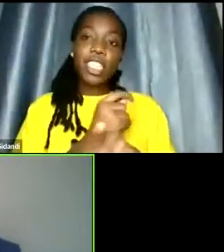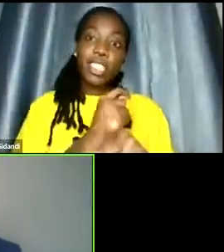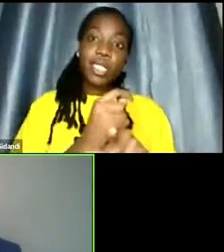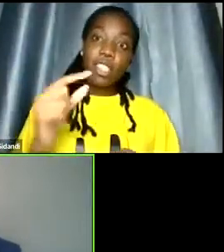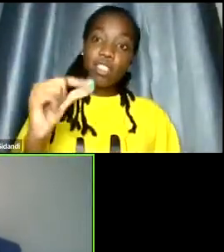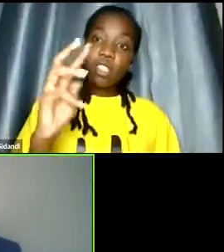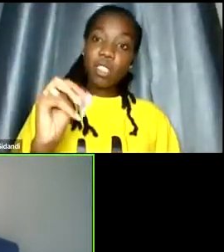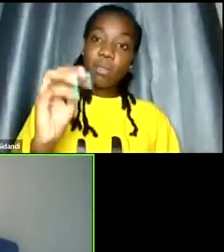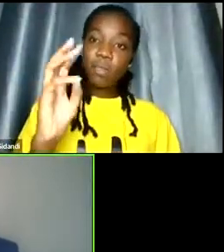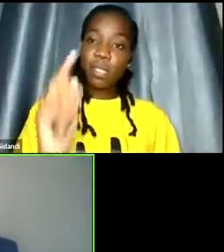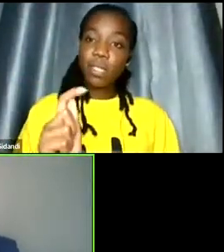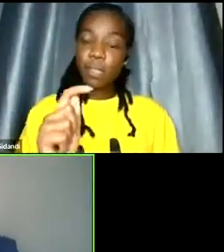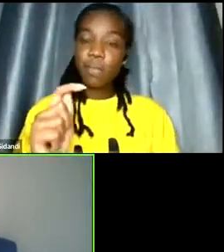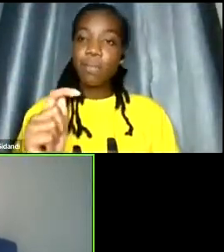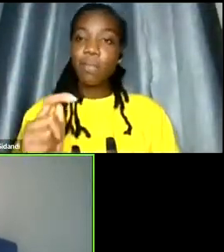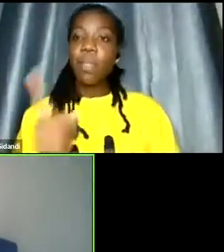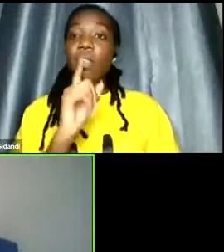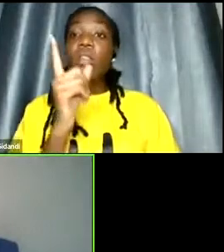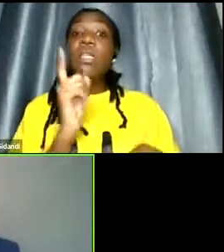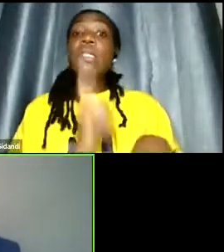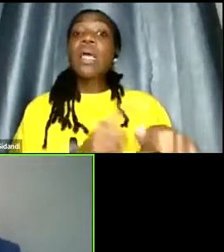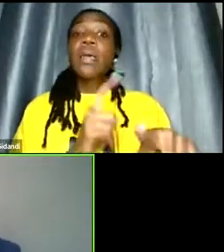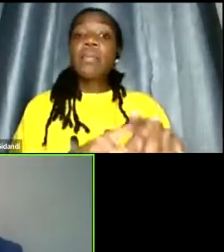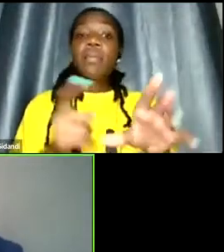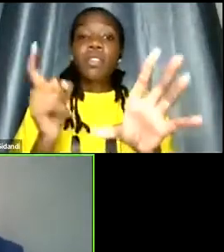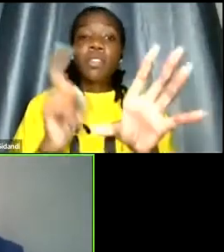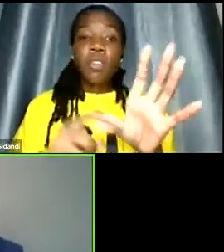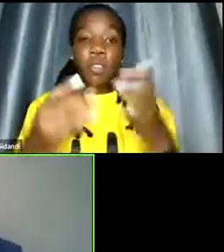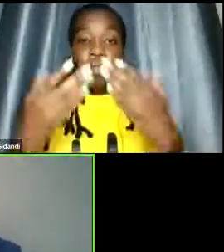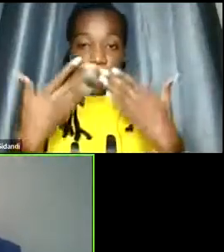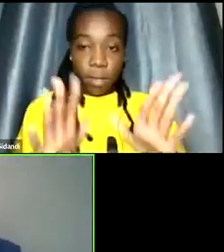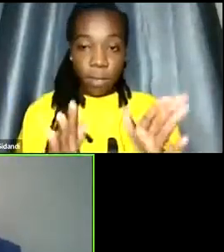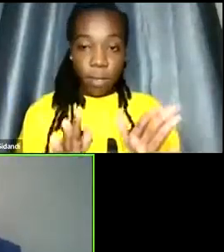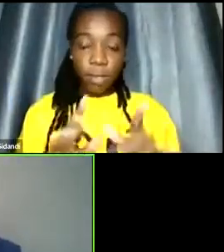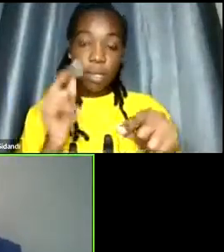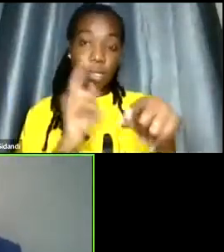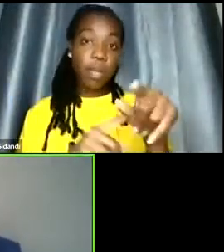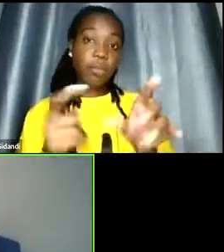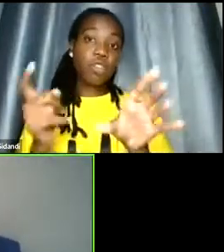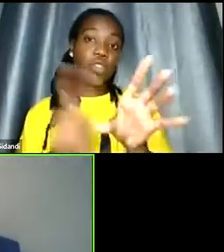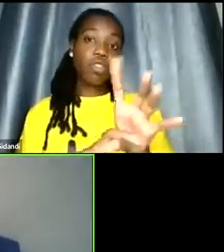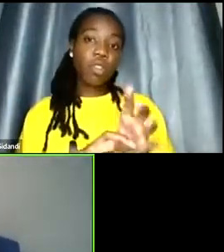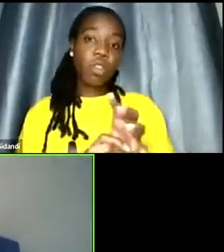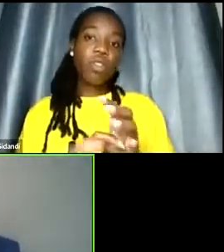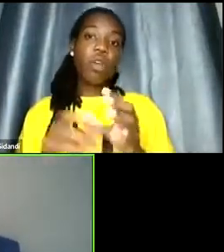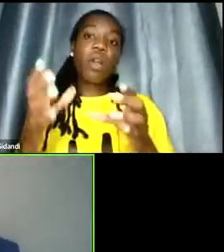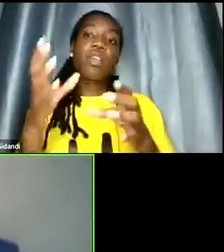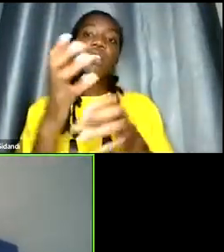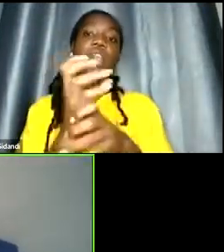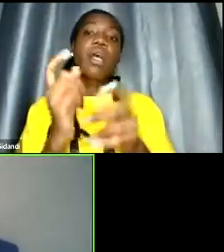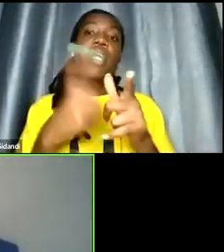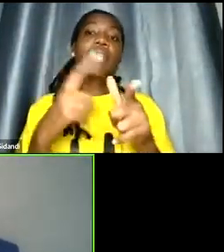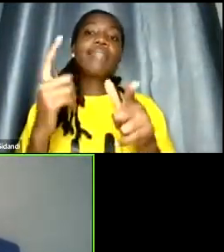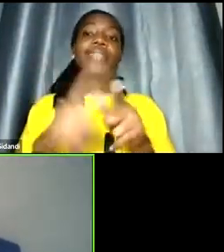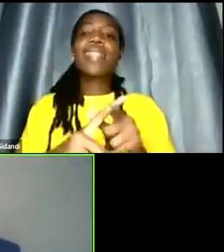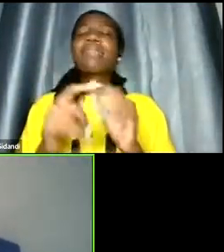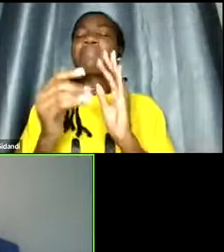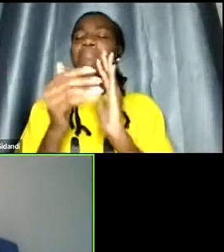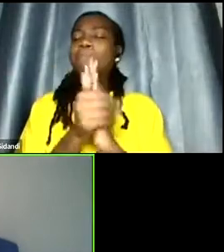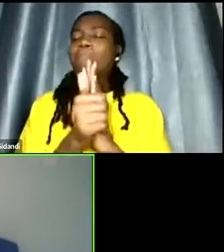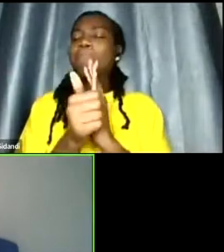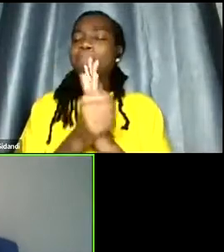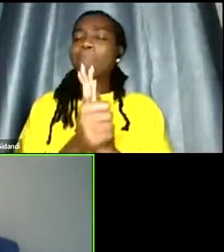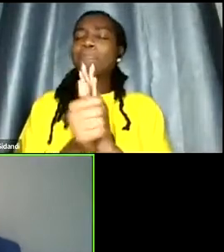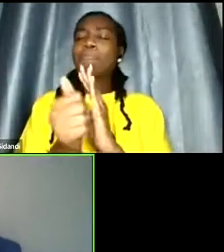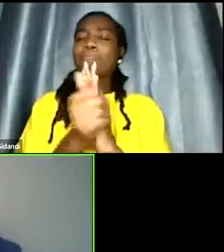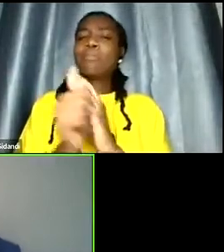Once they join, or officers or assistants, once they join your organization, you now take them through skilling. You train them, you take